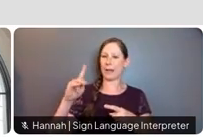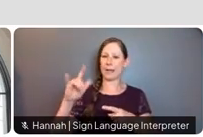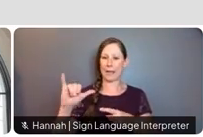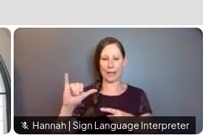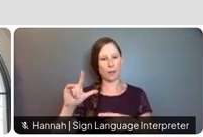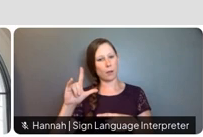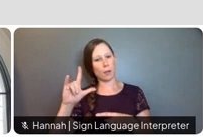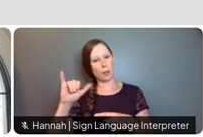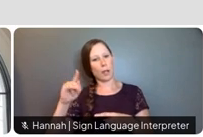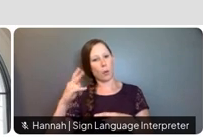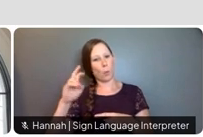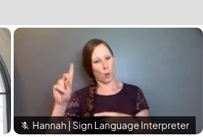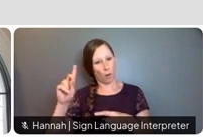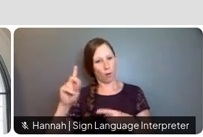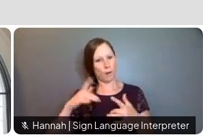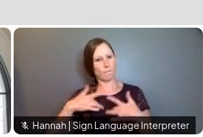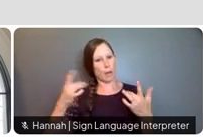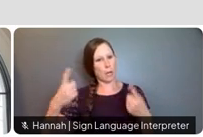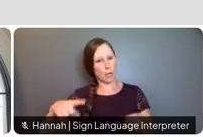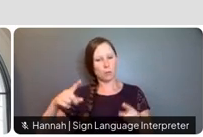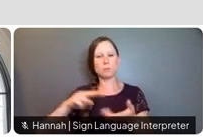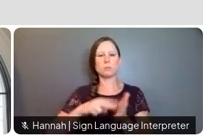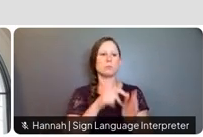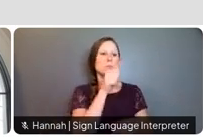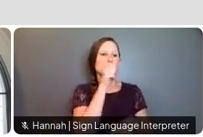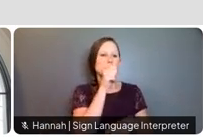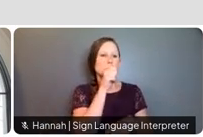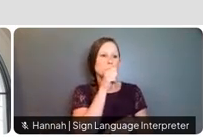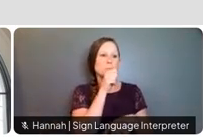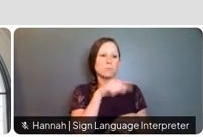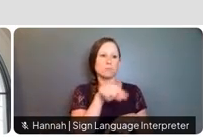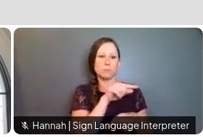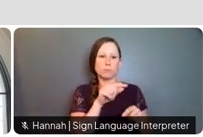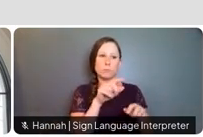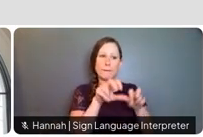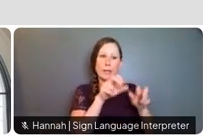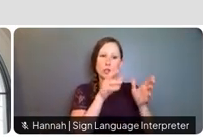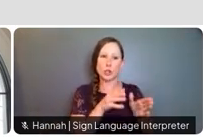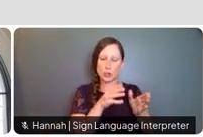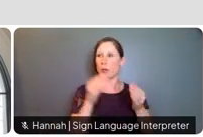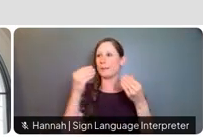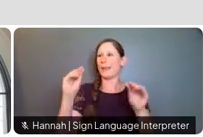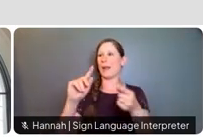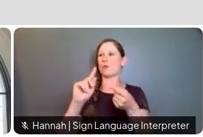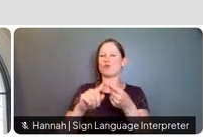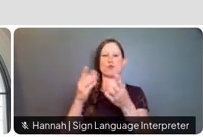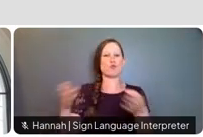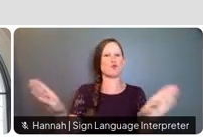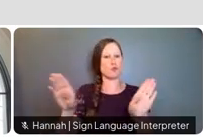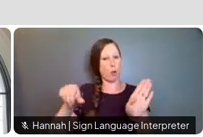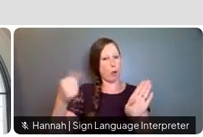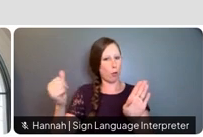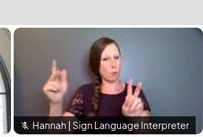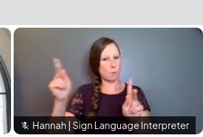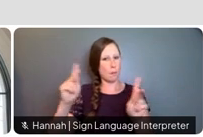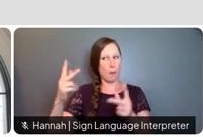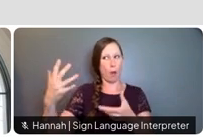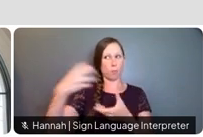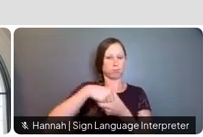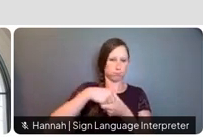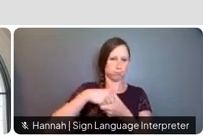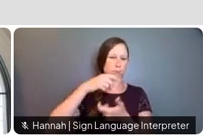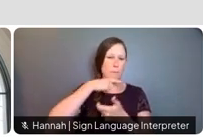the private stockholders selling their stock publicly to other investors. And a lot of times